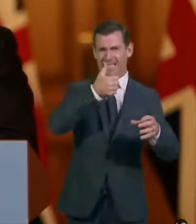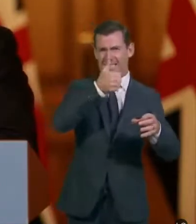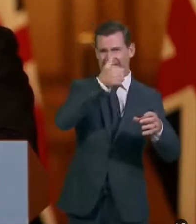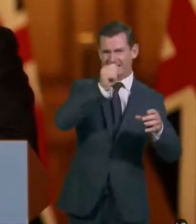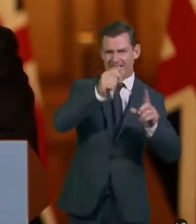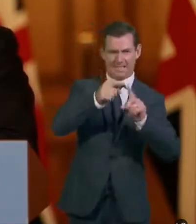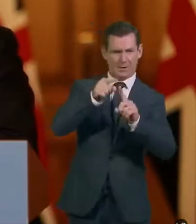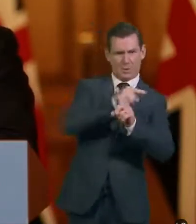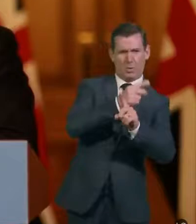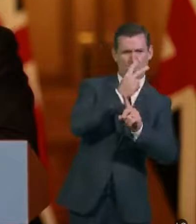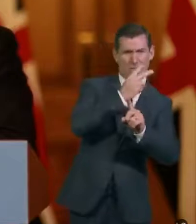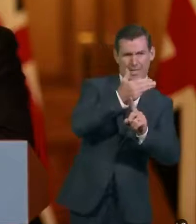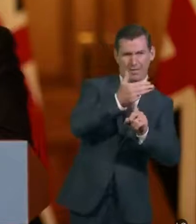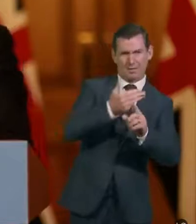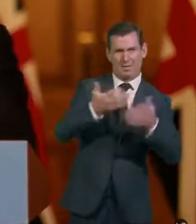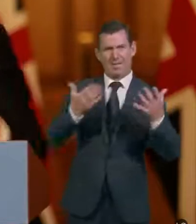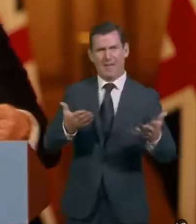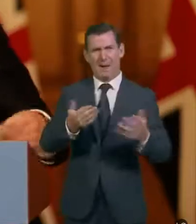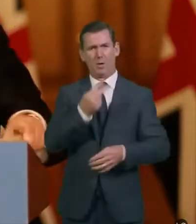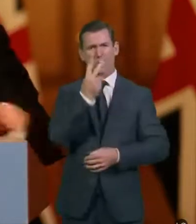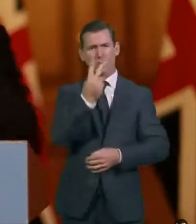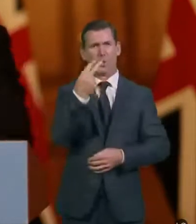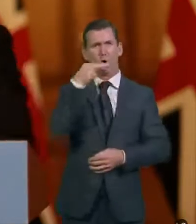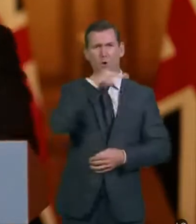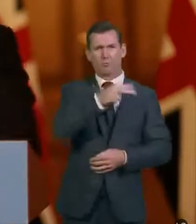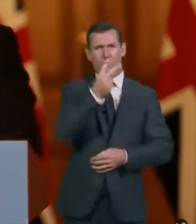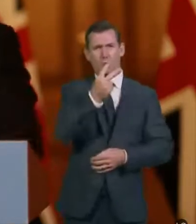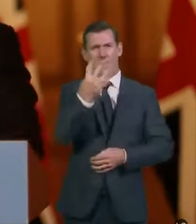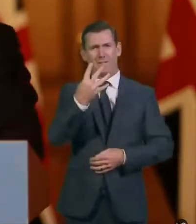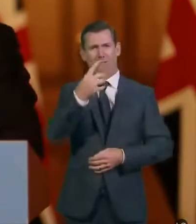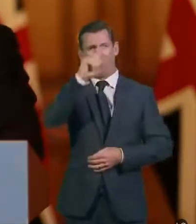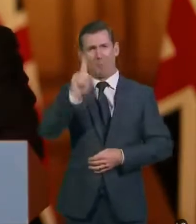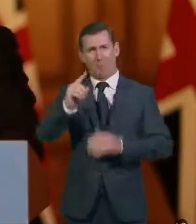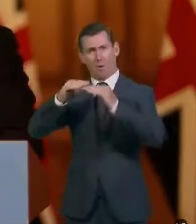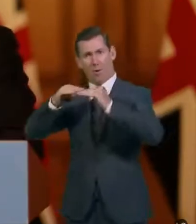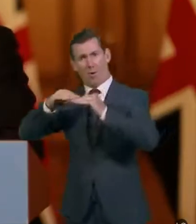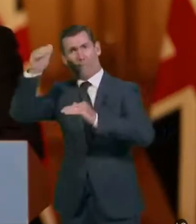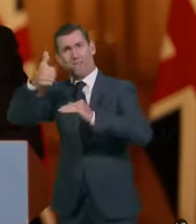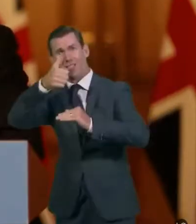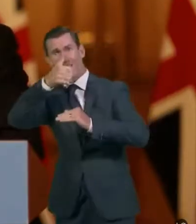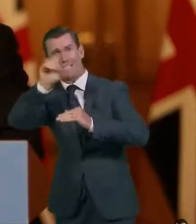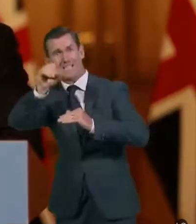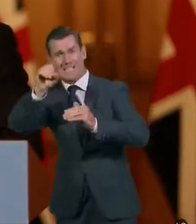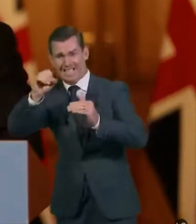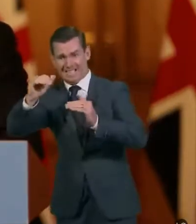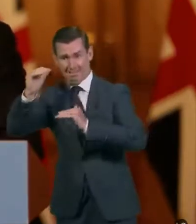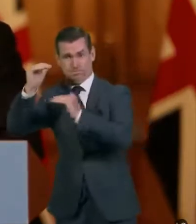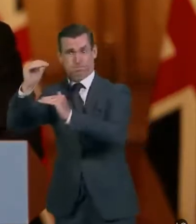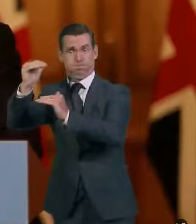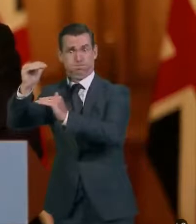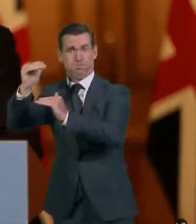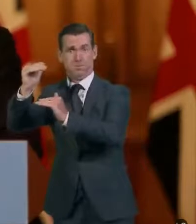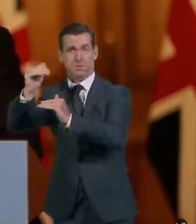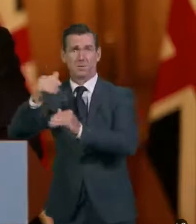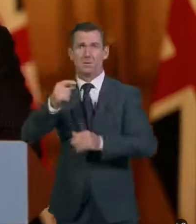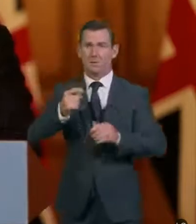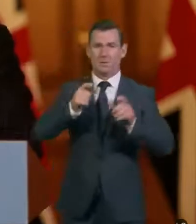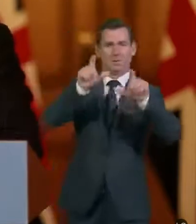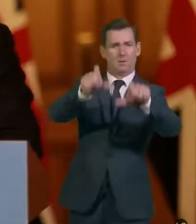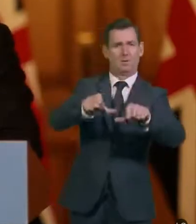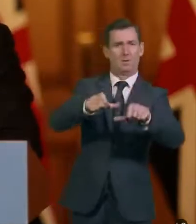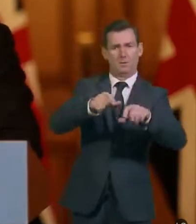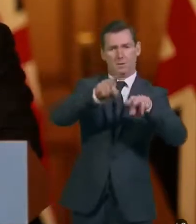per 100,000 for the over 60s. The number of COVID inpatients in Manchester's ICU beds